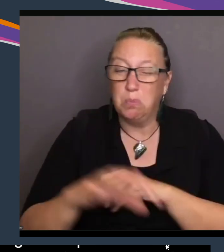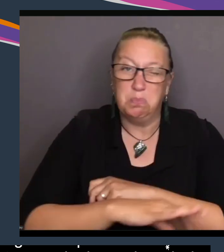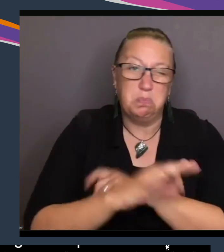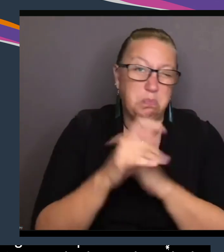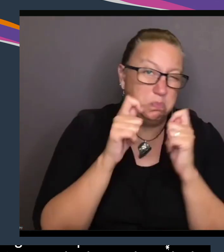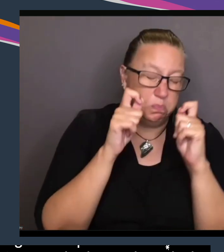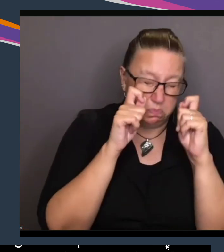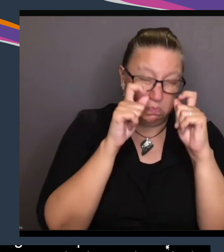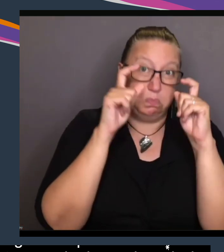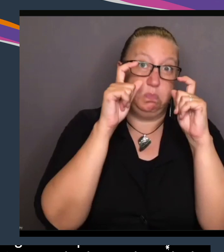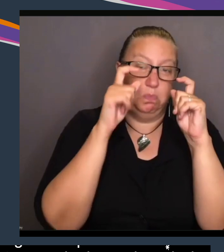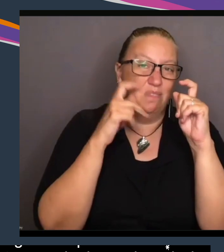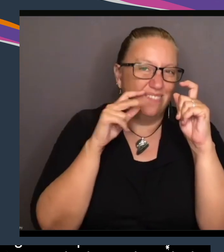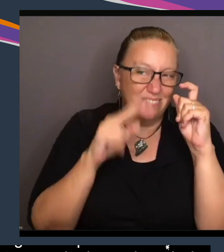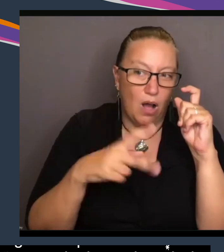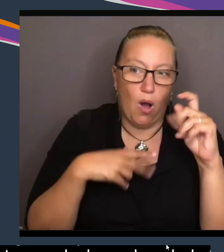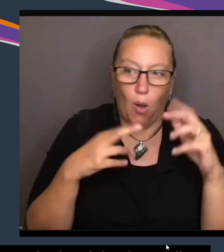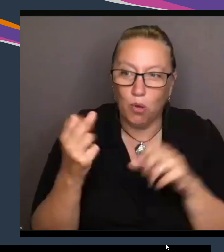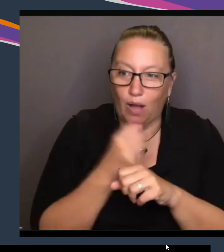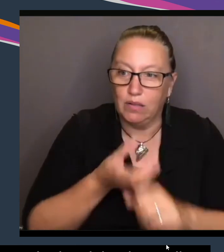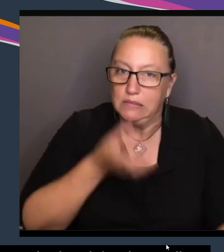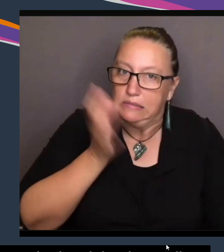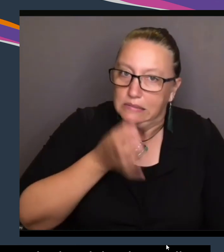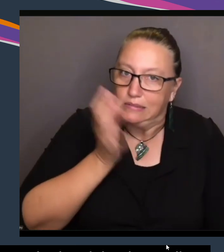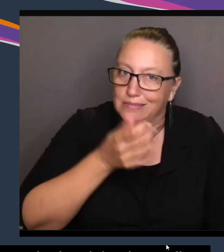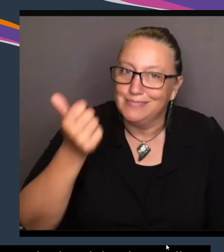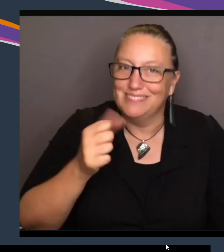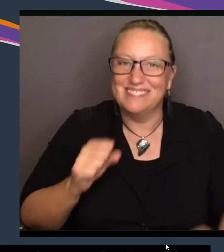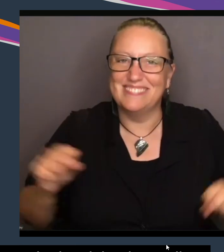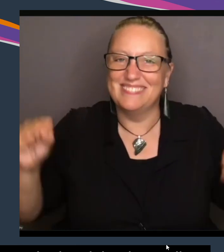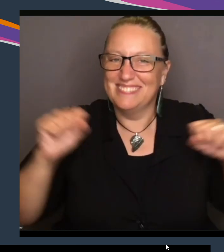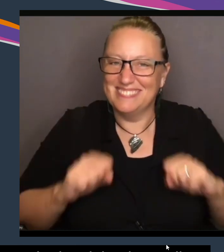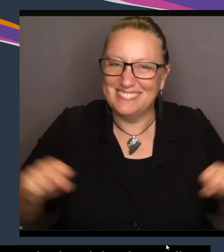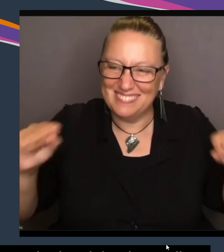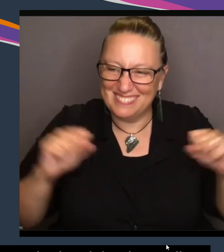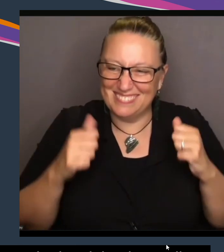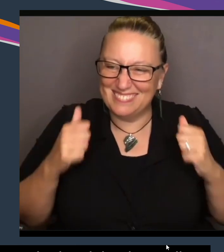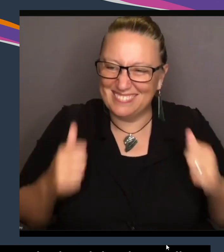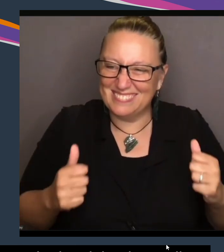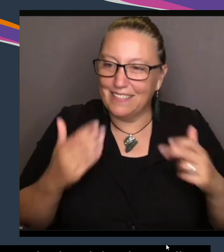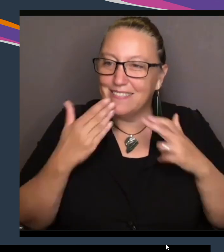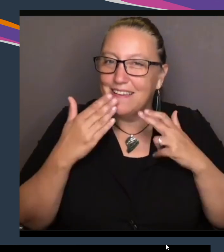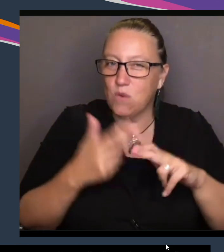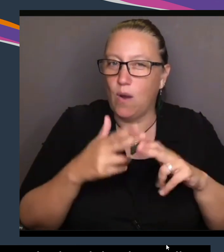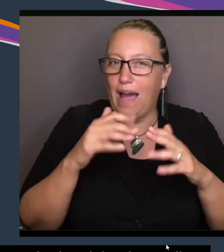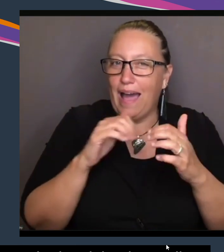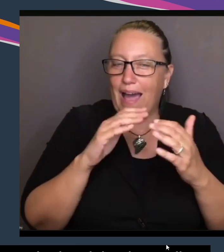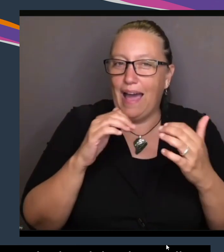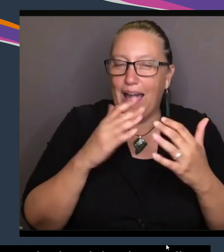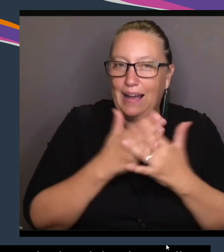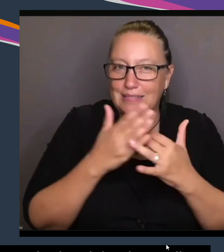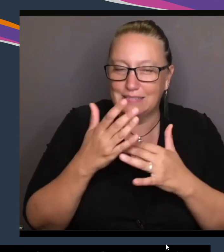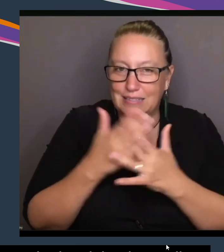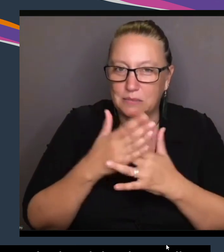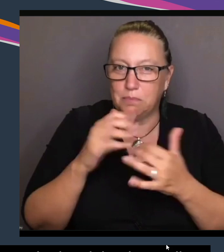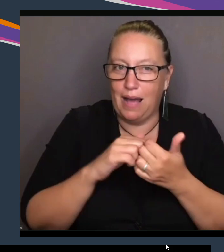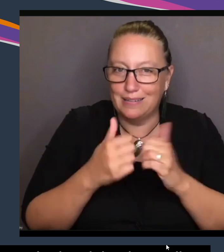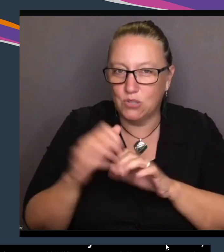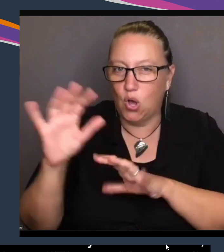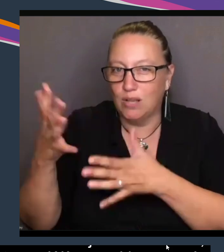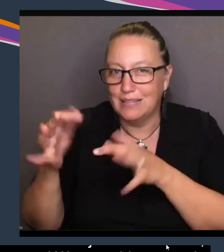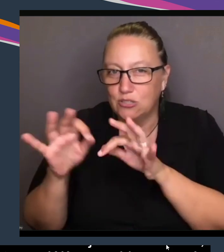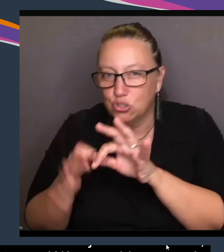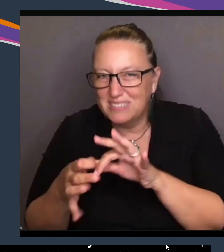you have had some stiff coffees this morning. And thank you to our access partners, our Auslan interpreters,